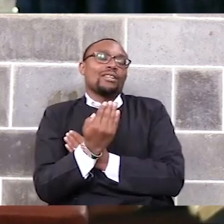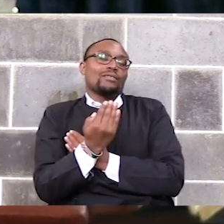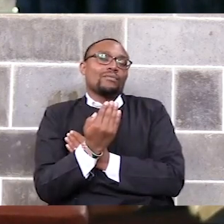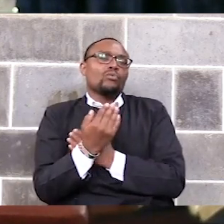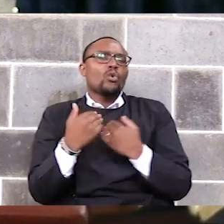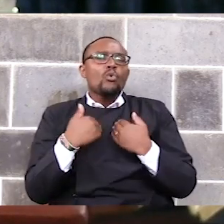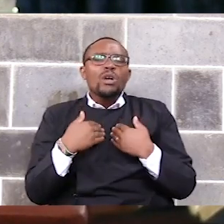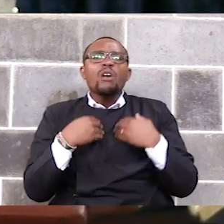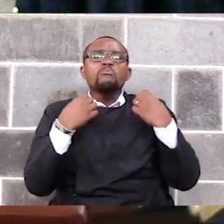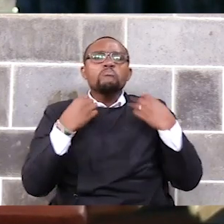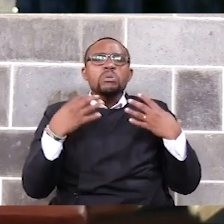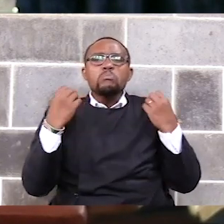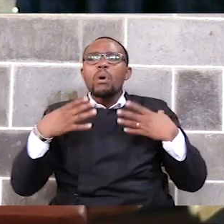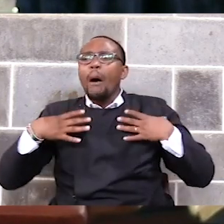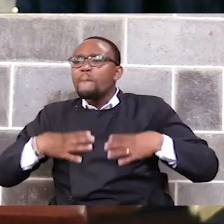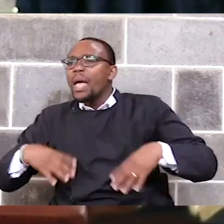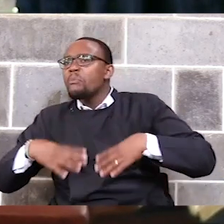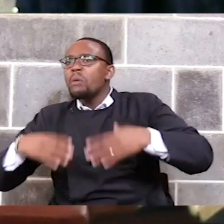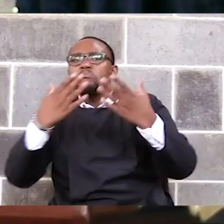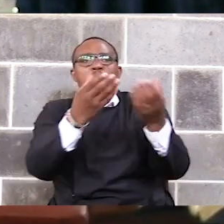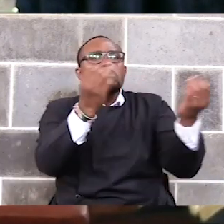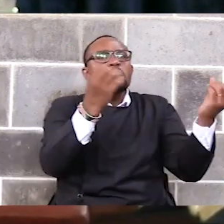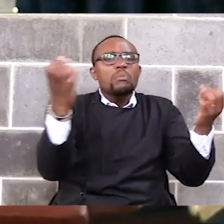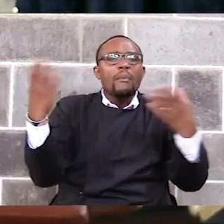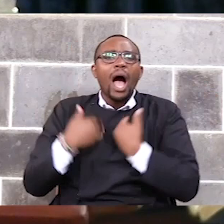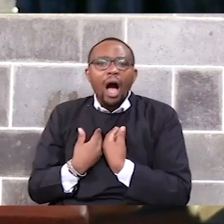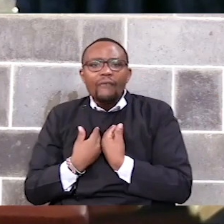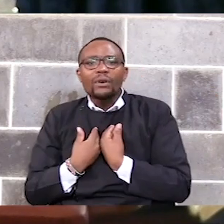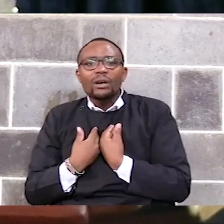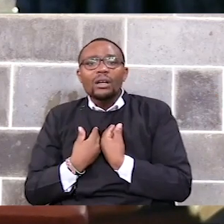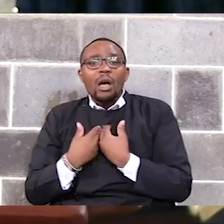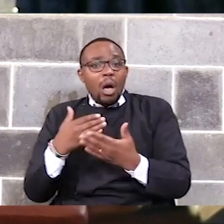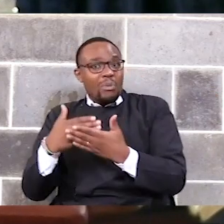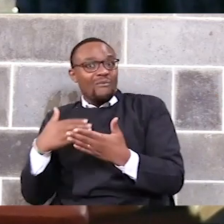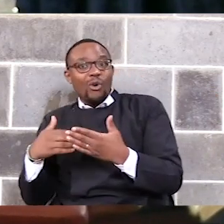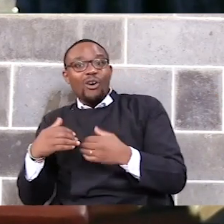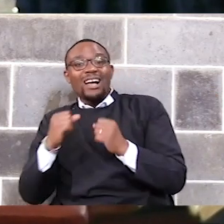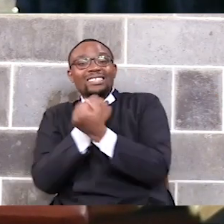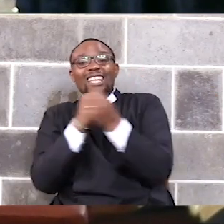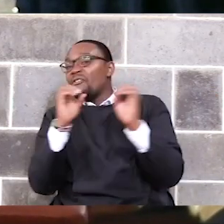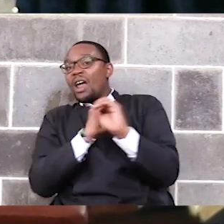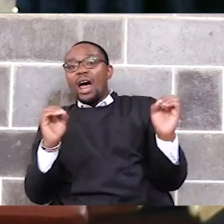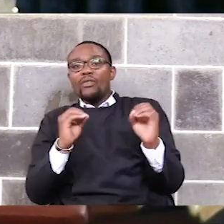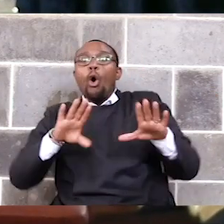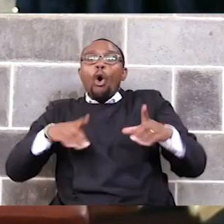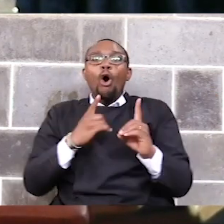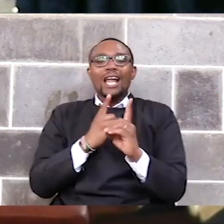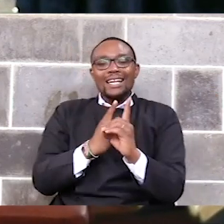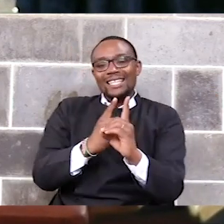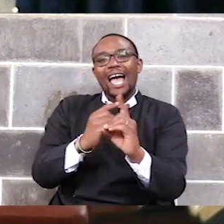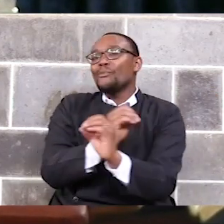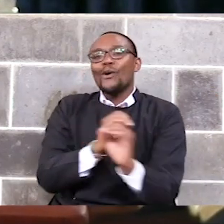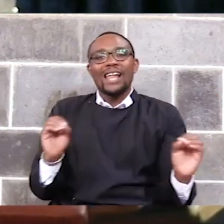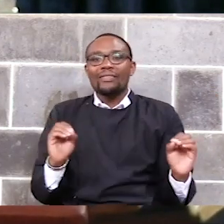are many people out there who were never to get saved or get discipled or even get